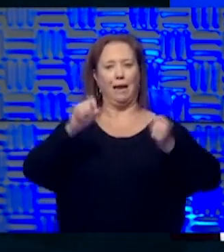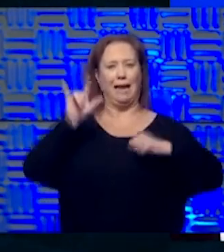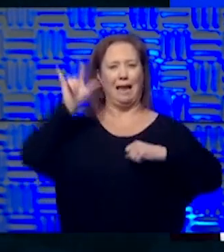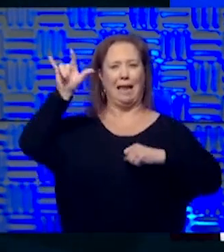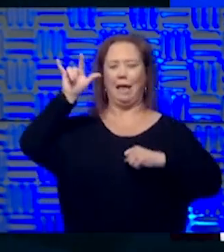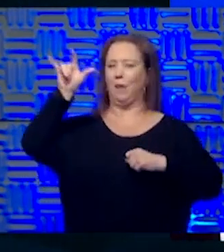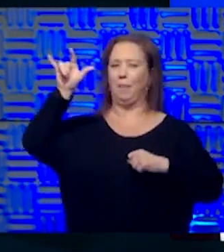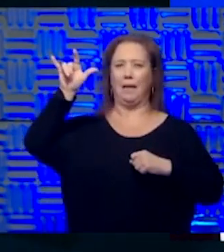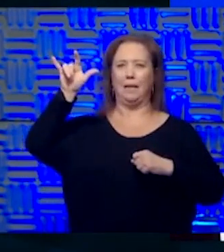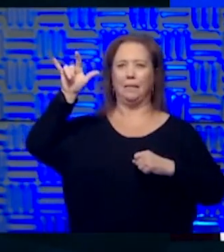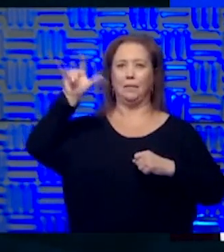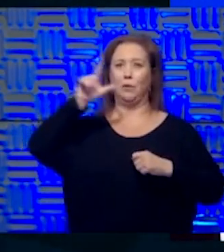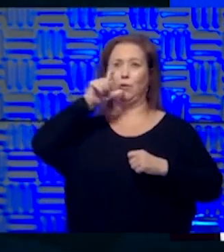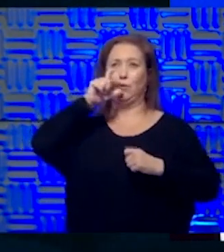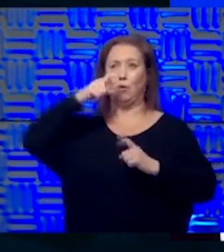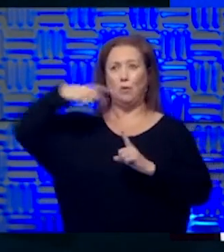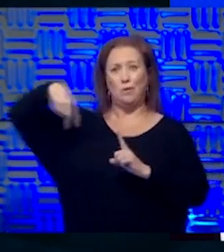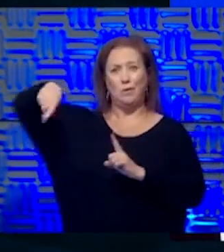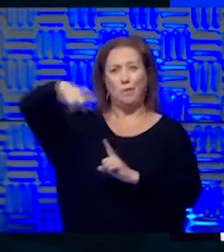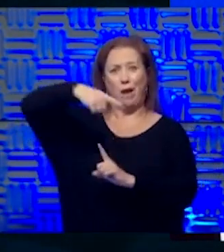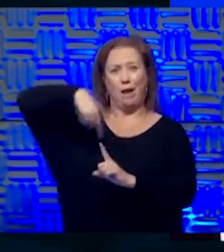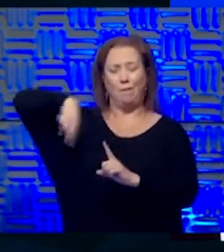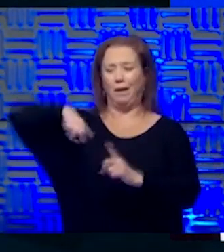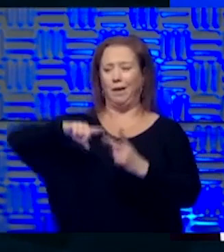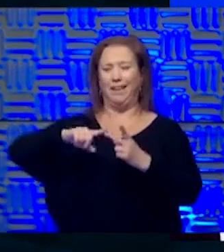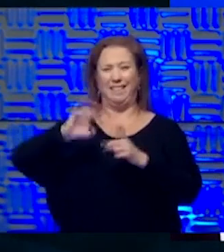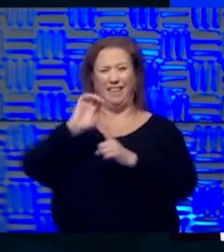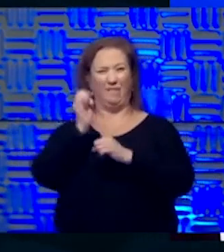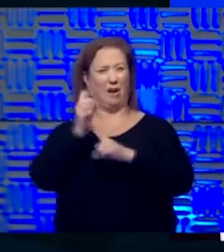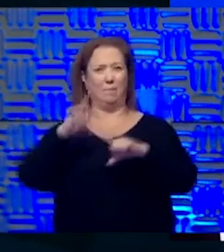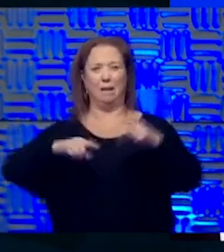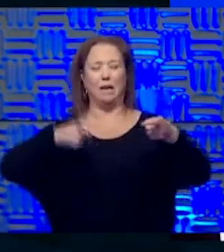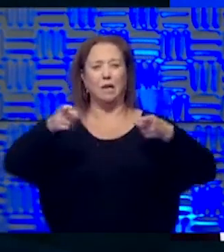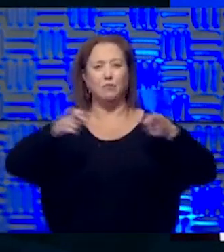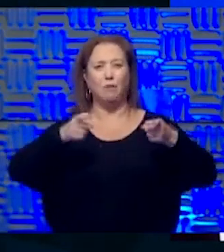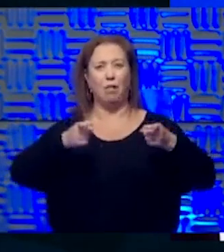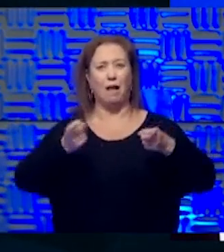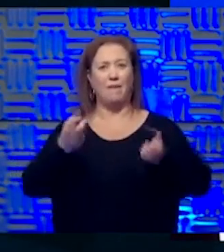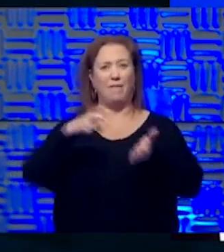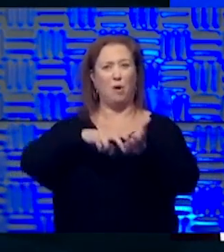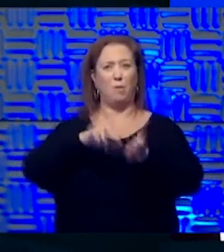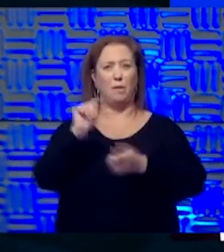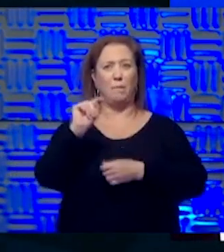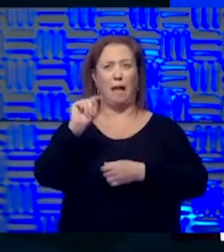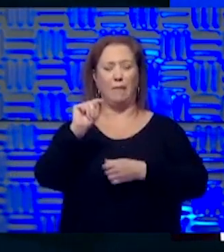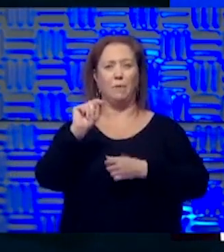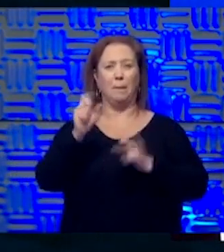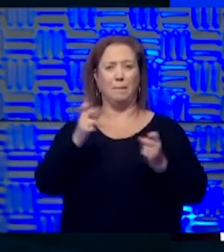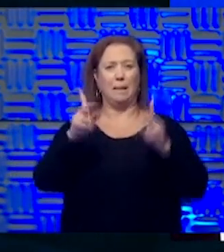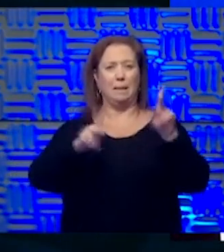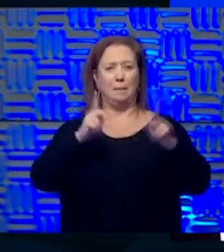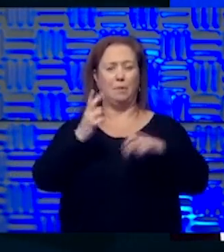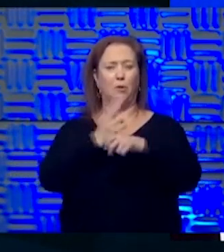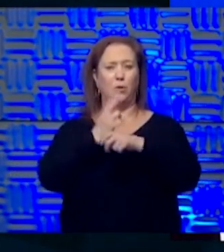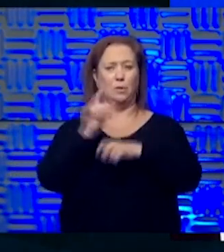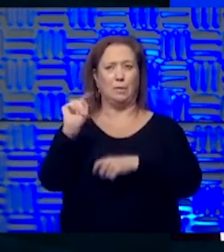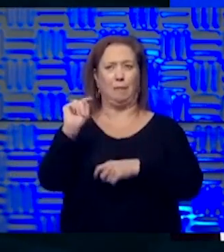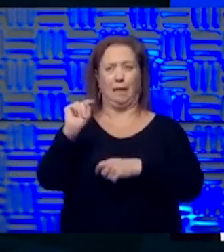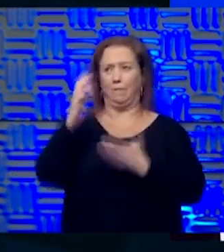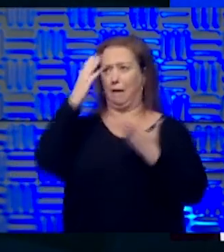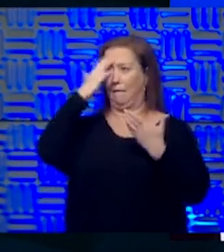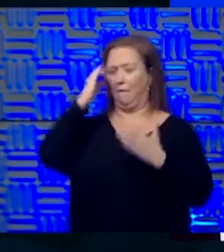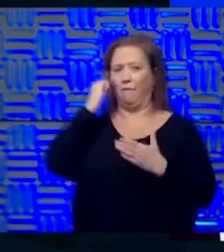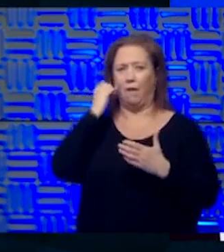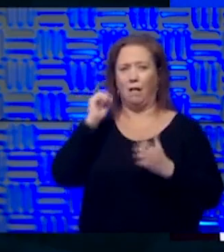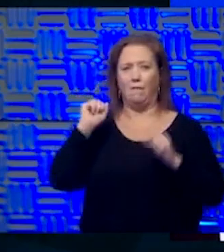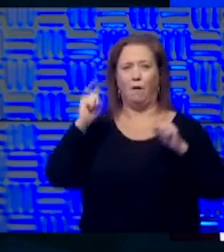Airplanes, I don't know who's around me. It's harder to control the environment. When I got to get up and go to the bathroom, a lot of people have been there, and I don't know if I have all the